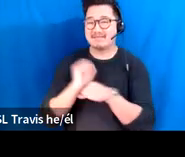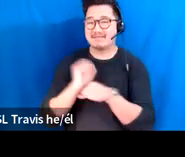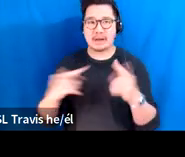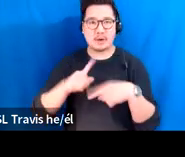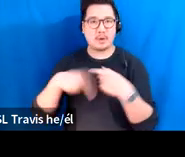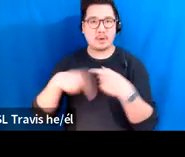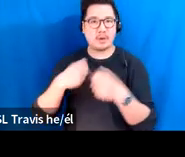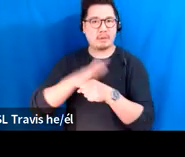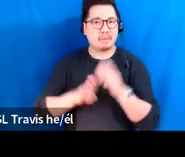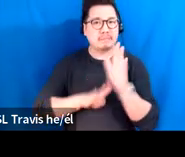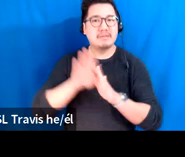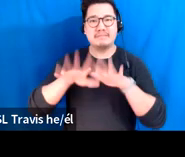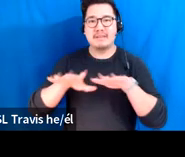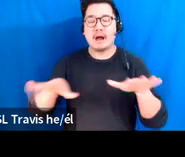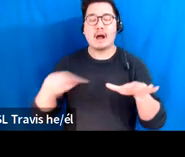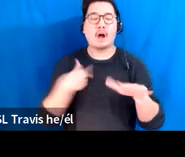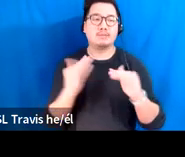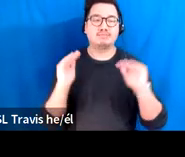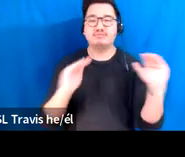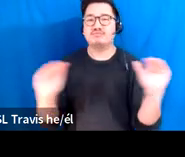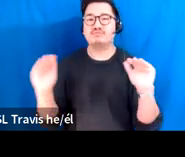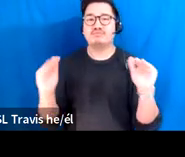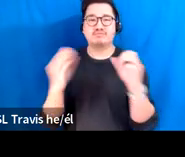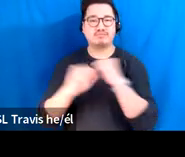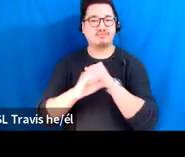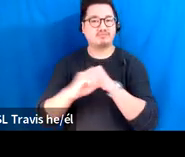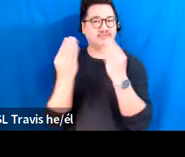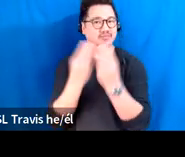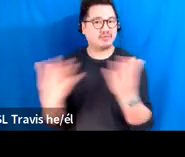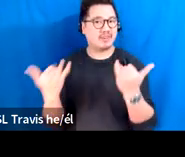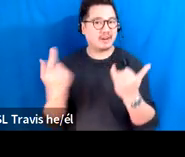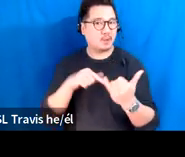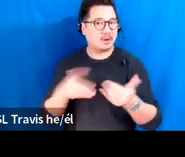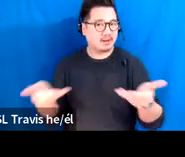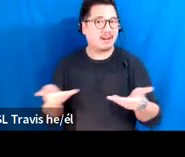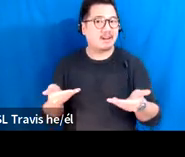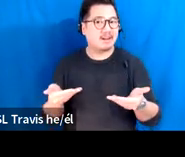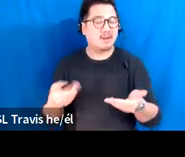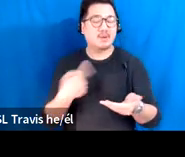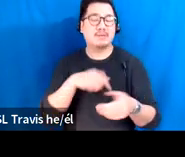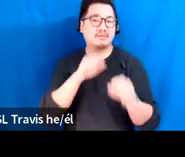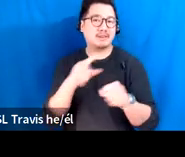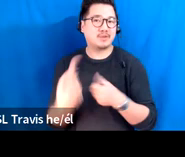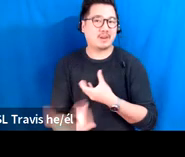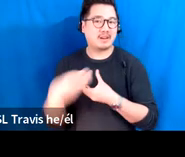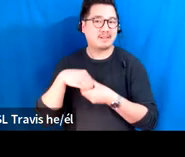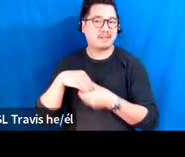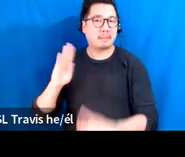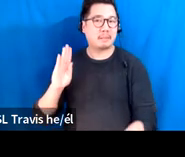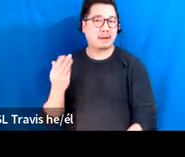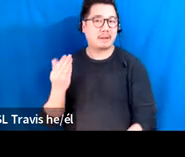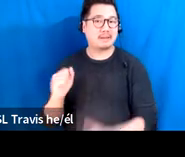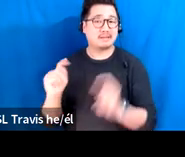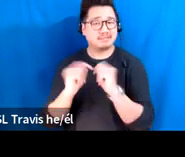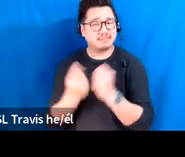and so i just want to continue to put out there that we are hiring and that we would love for you to be part of our bps team so